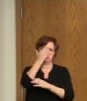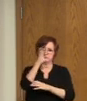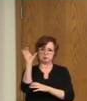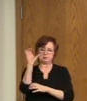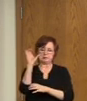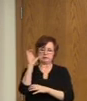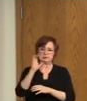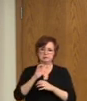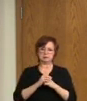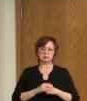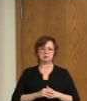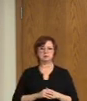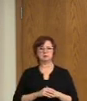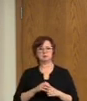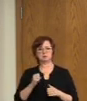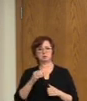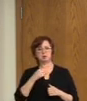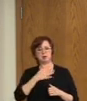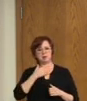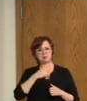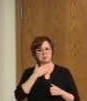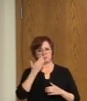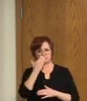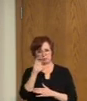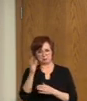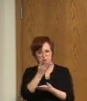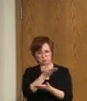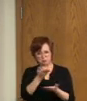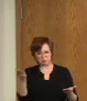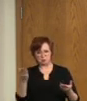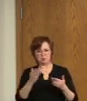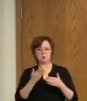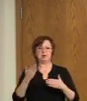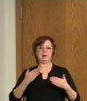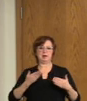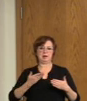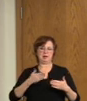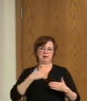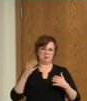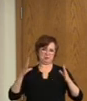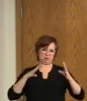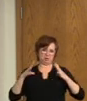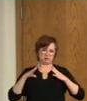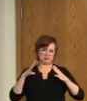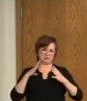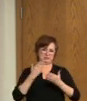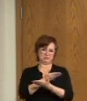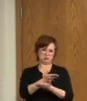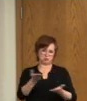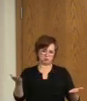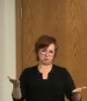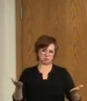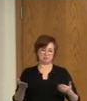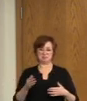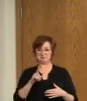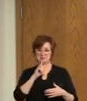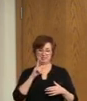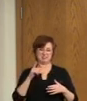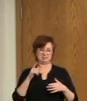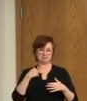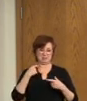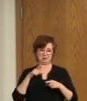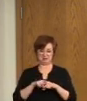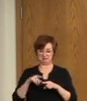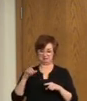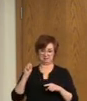the Minister in, wishing everyone a Merry Christmas, Happy Holidays, and I agree that, I think Saskatchewan has done really well